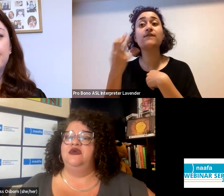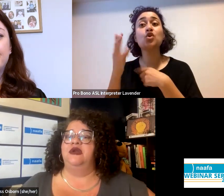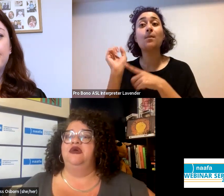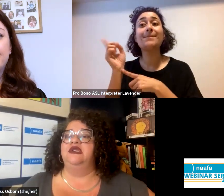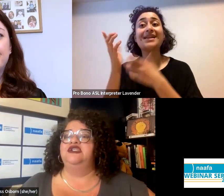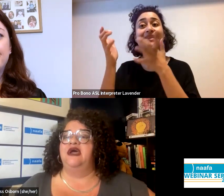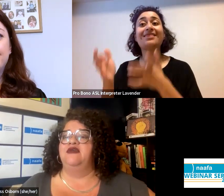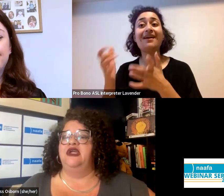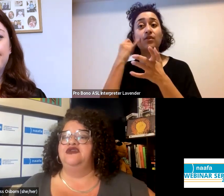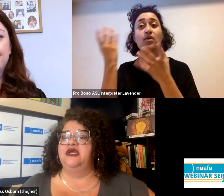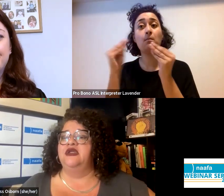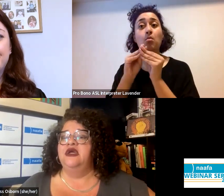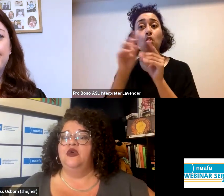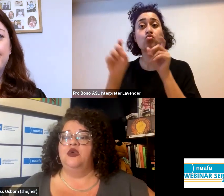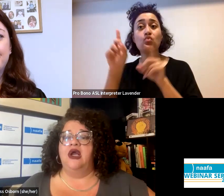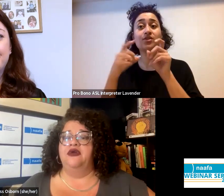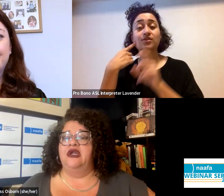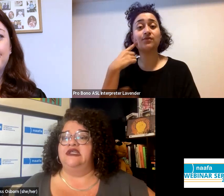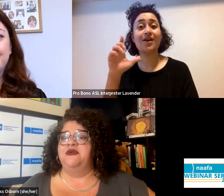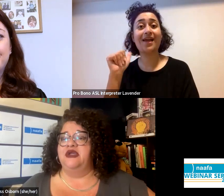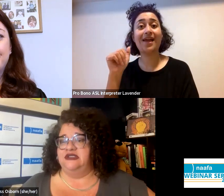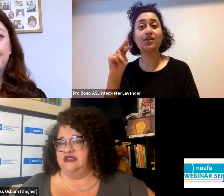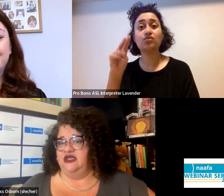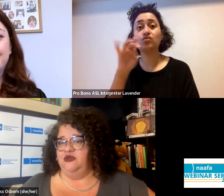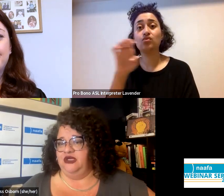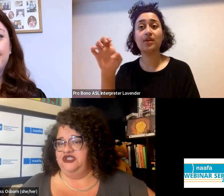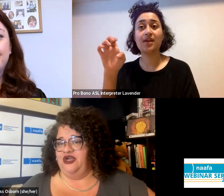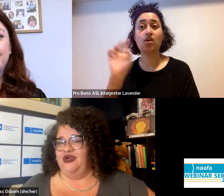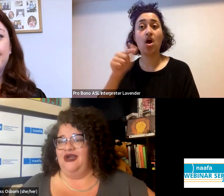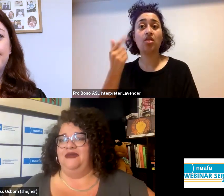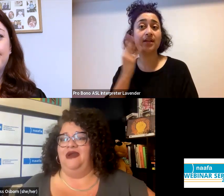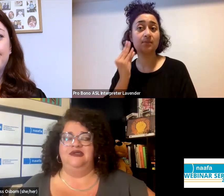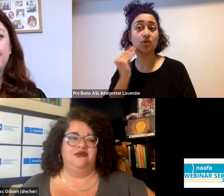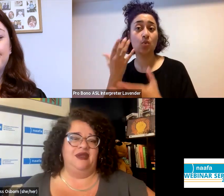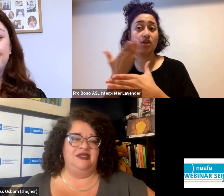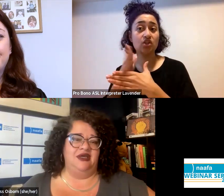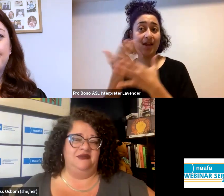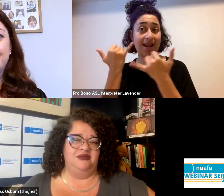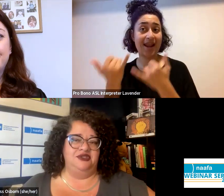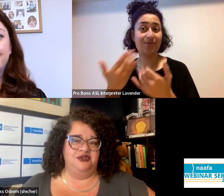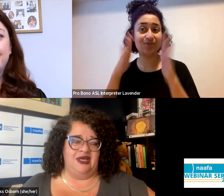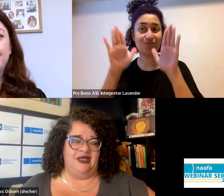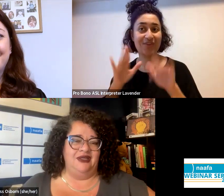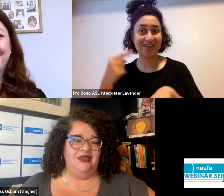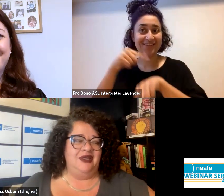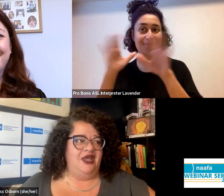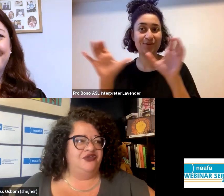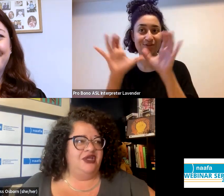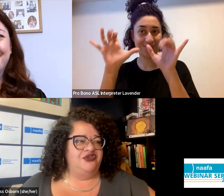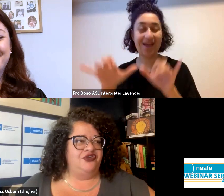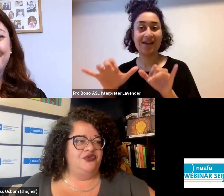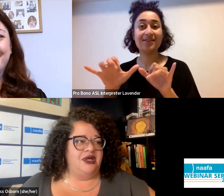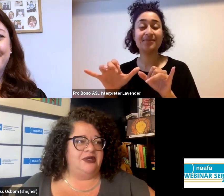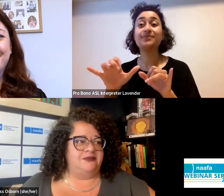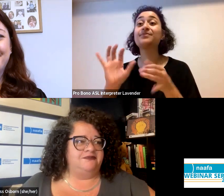questions that you want to put in the chat for Adrienne or other experiences that you want to share, now is a great time to do that.